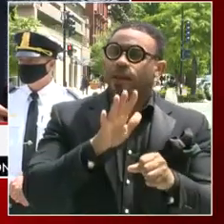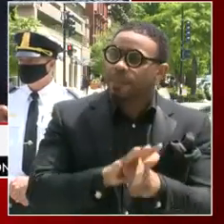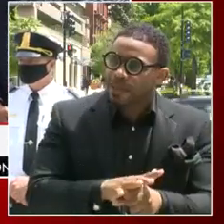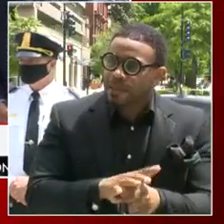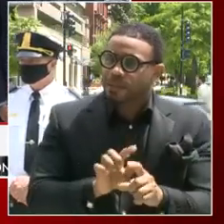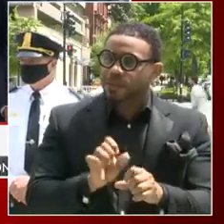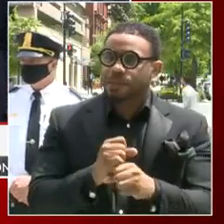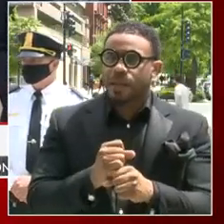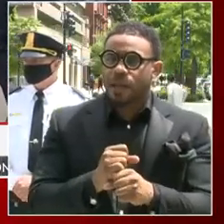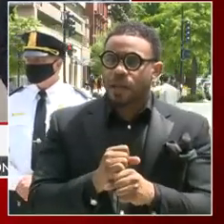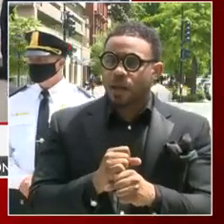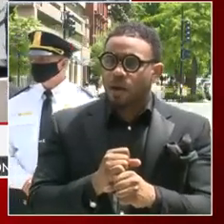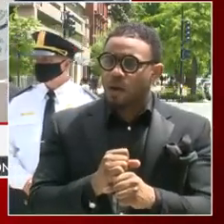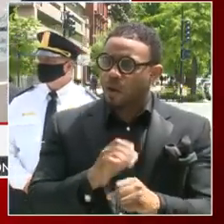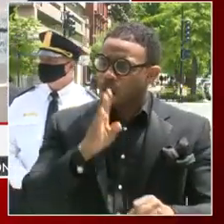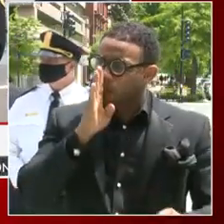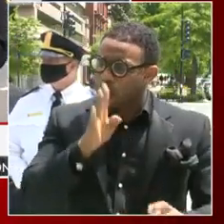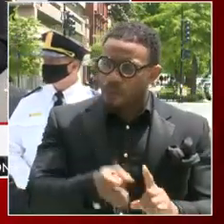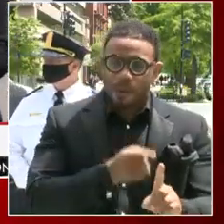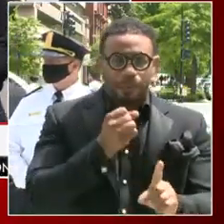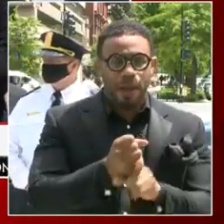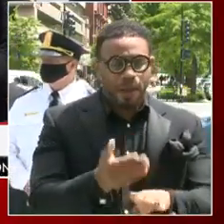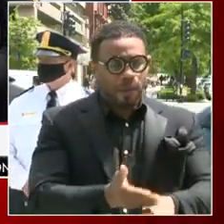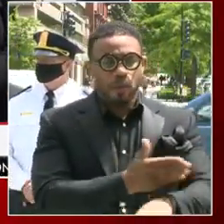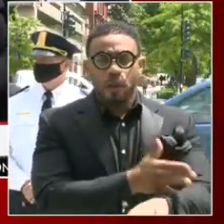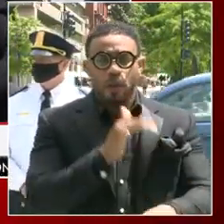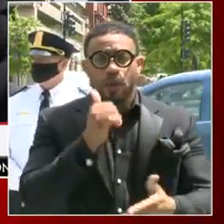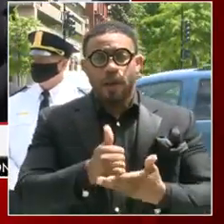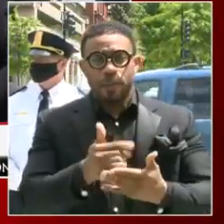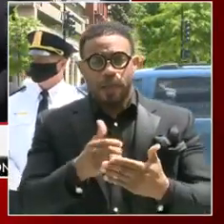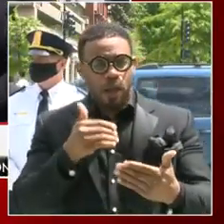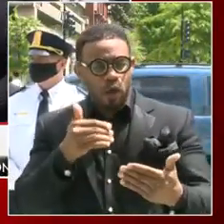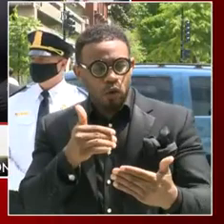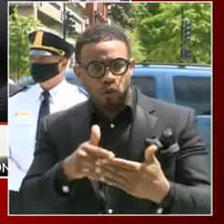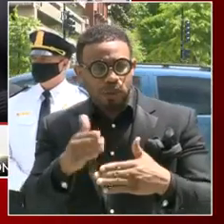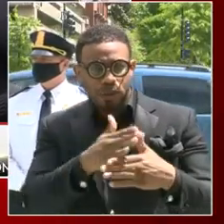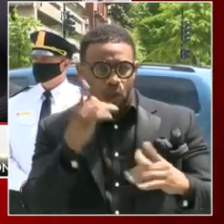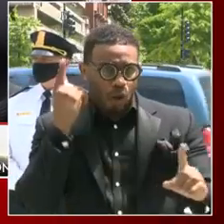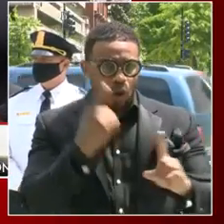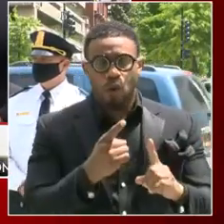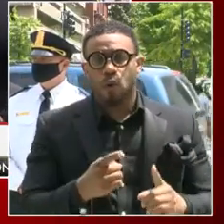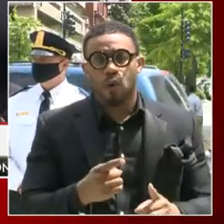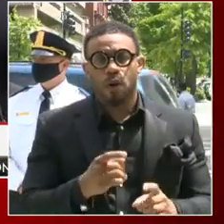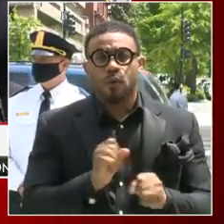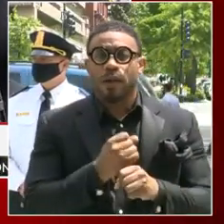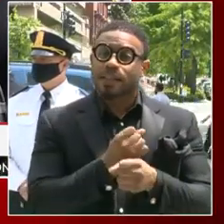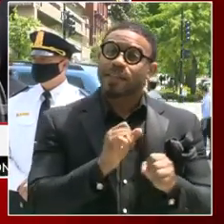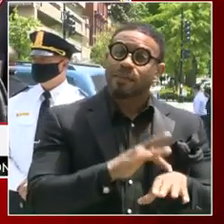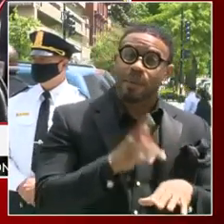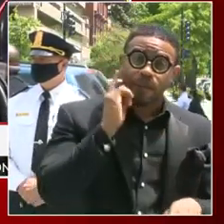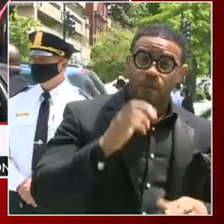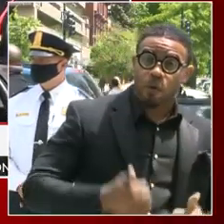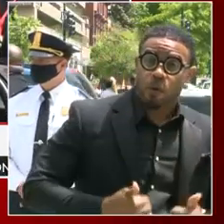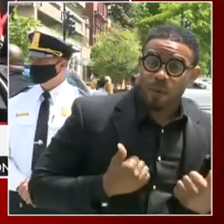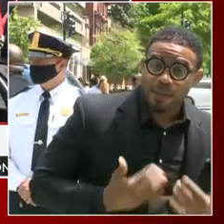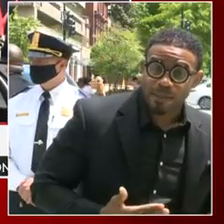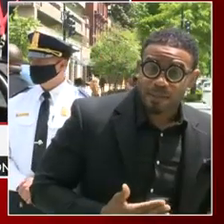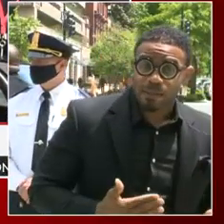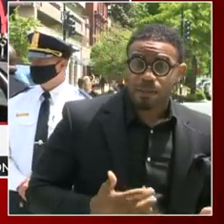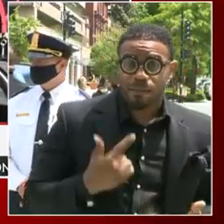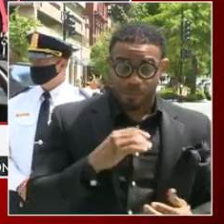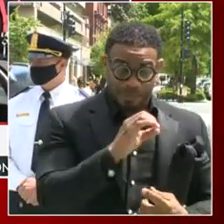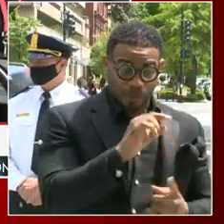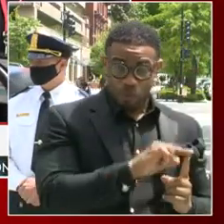to making a bold, impactful improvements that will help us get closer to our shared goal of creating safe spaces for residents